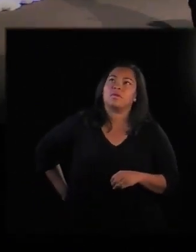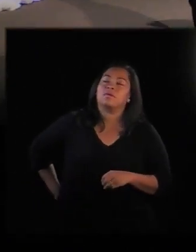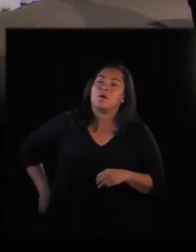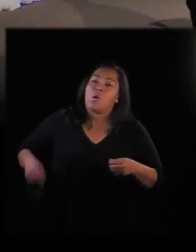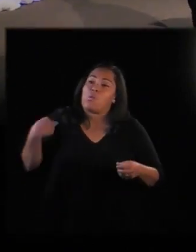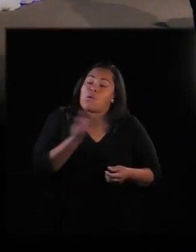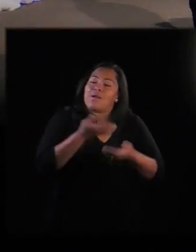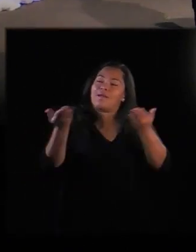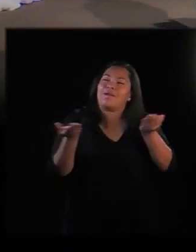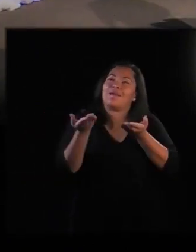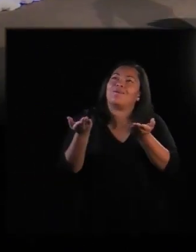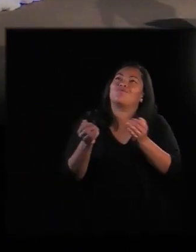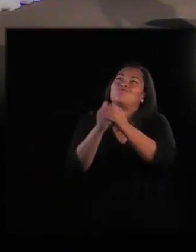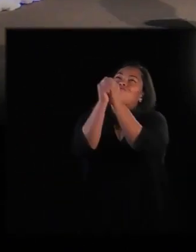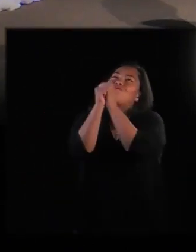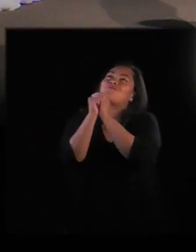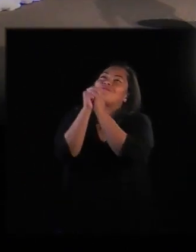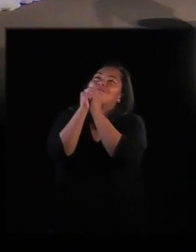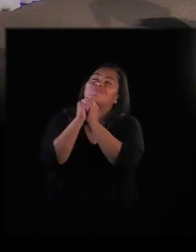We're here to